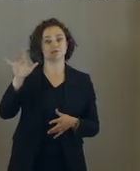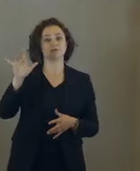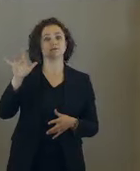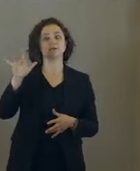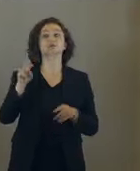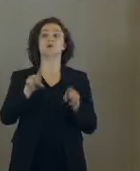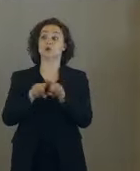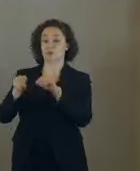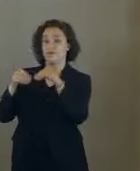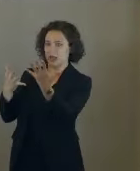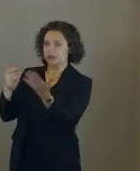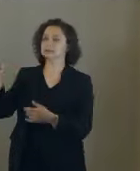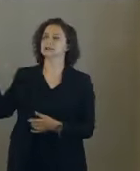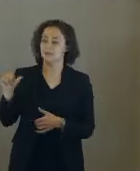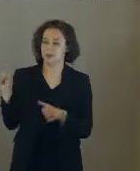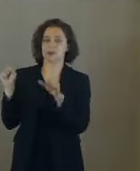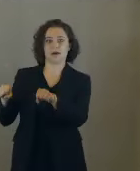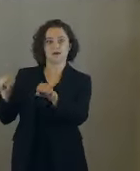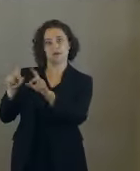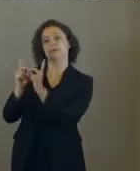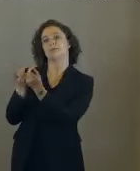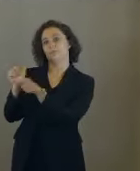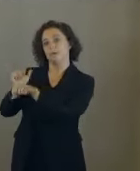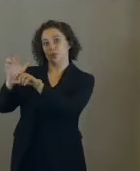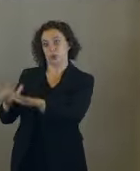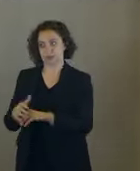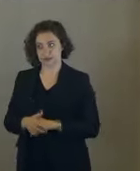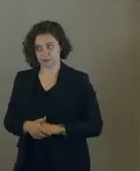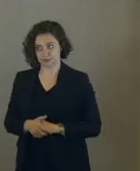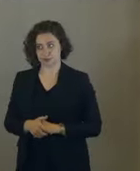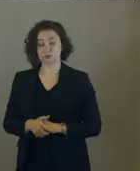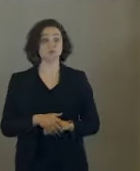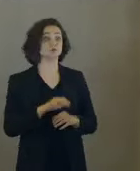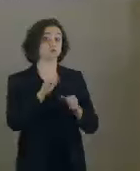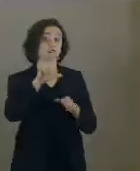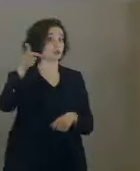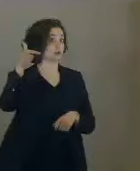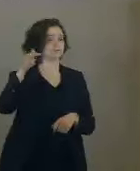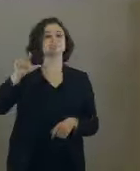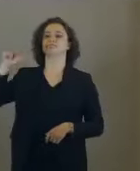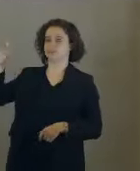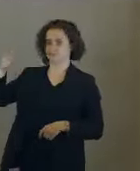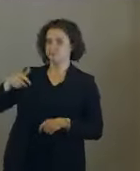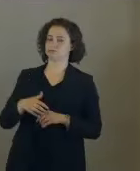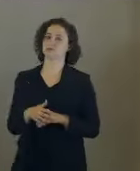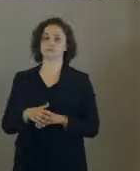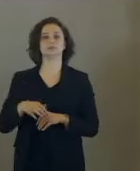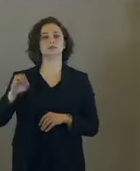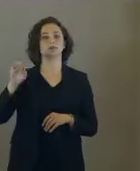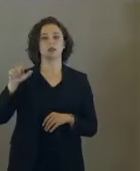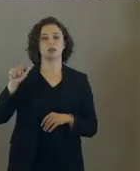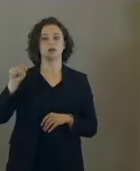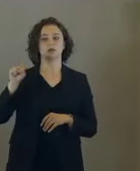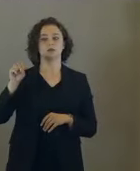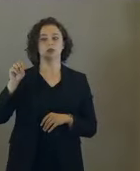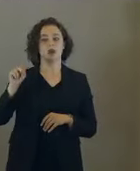also been provided to similarly eligible department employees. Is there a second? Second. Been moved by Commissioner Elasan,